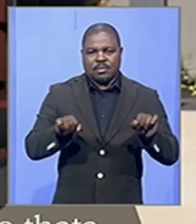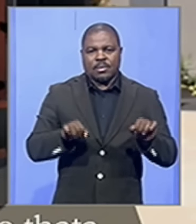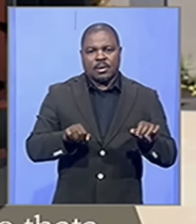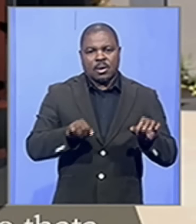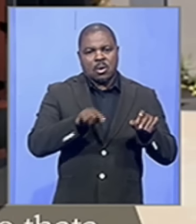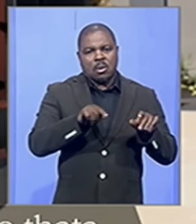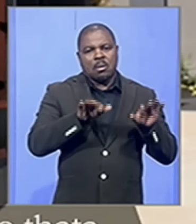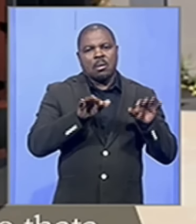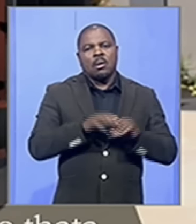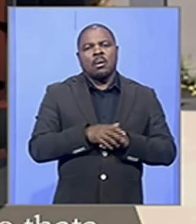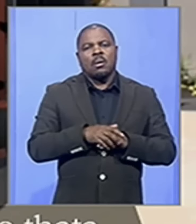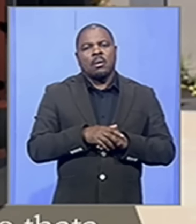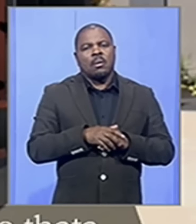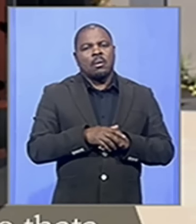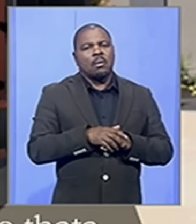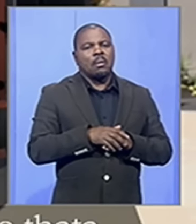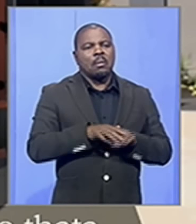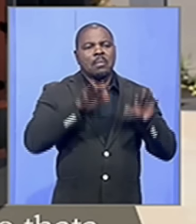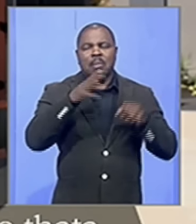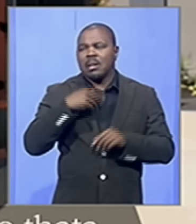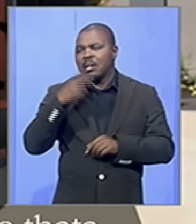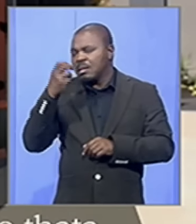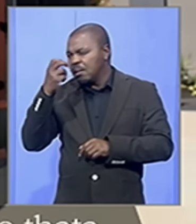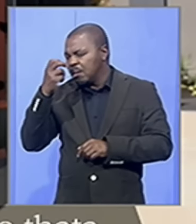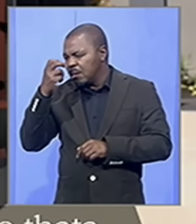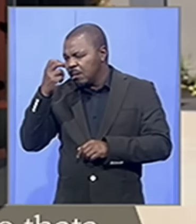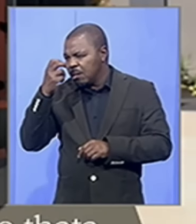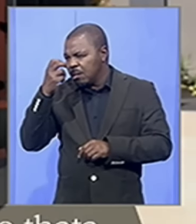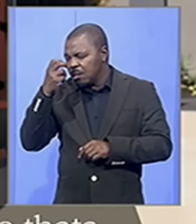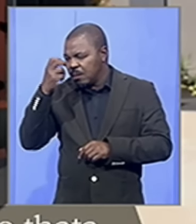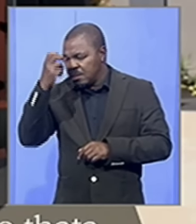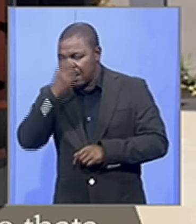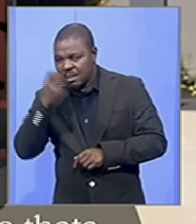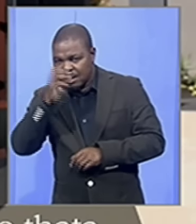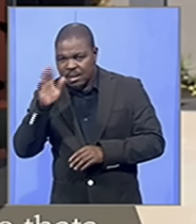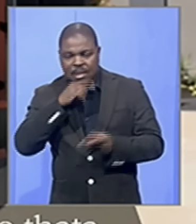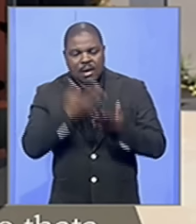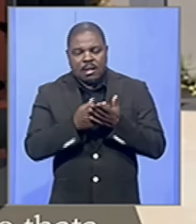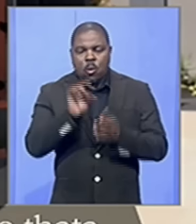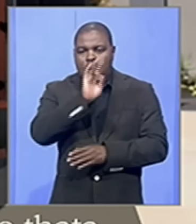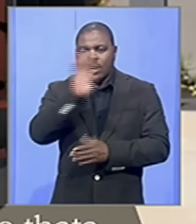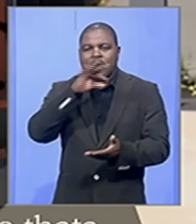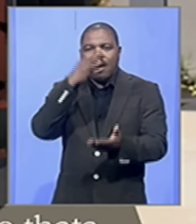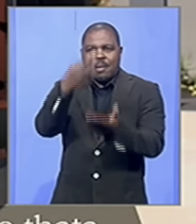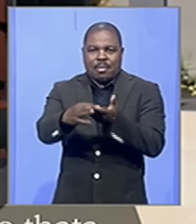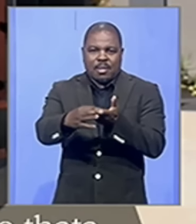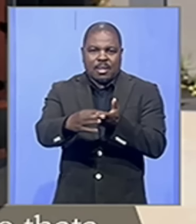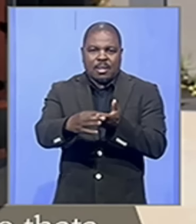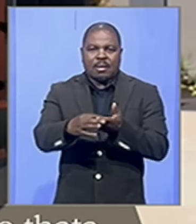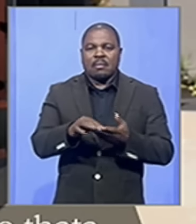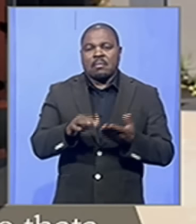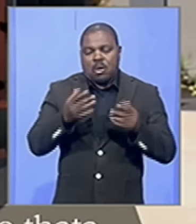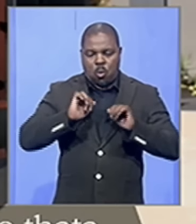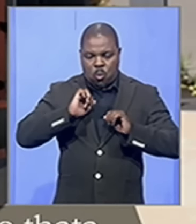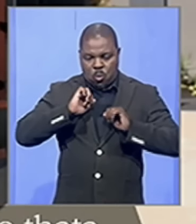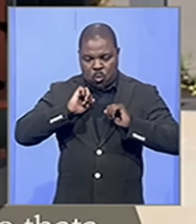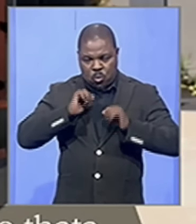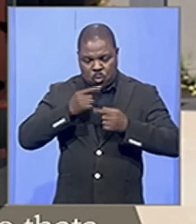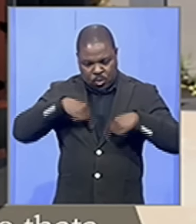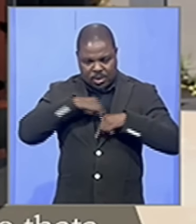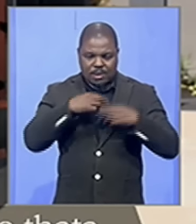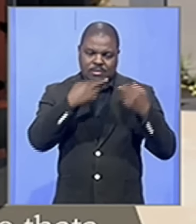will not have people doing job search, but they can only just to apply once. Then it's our responsibility to skill